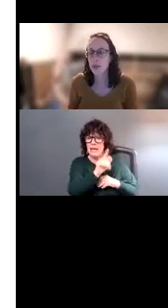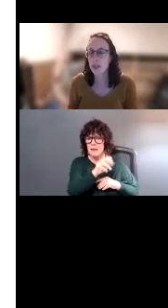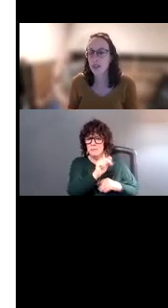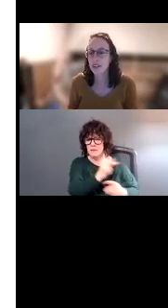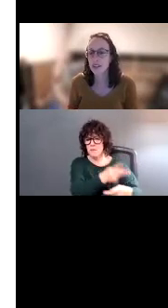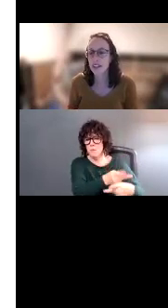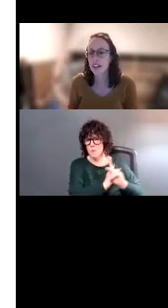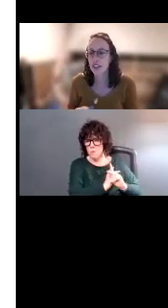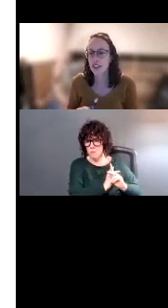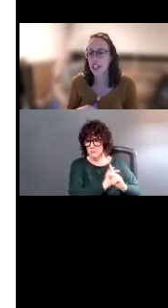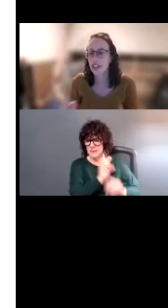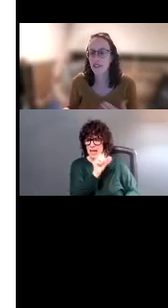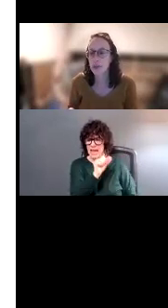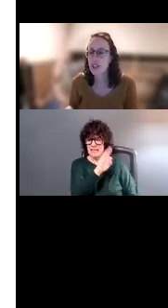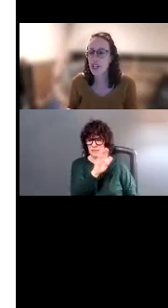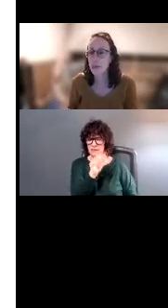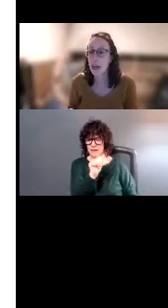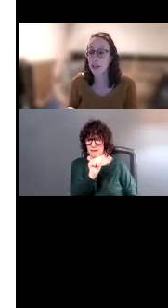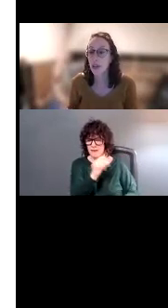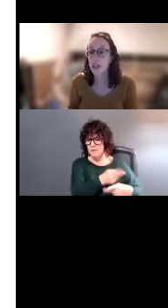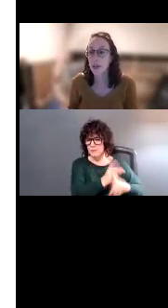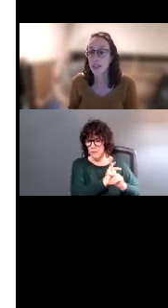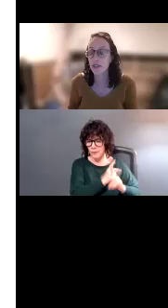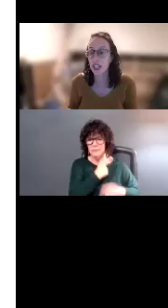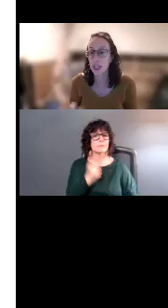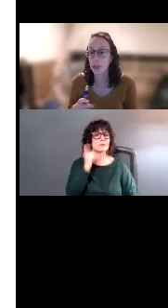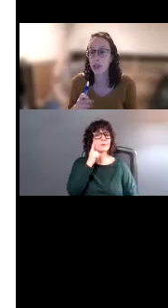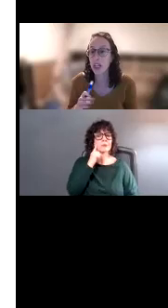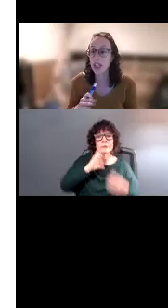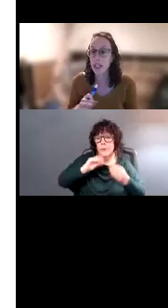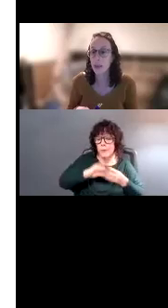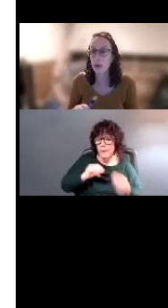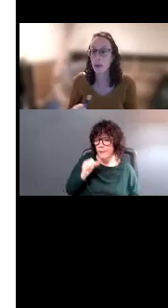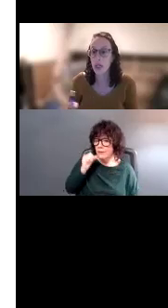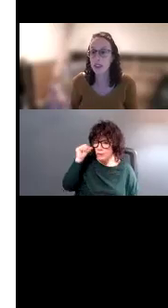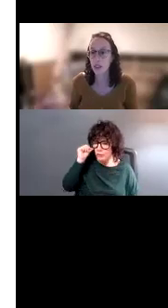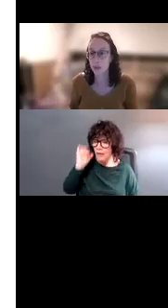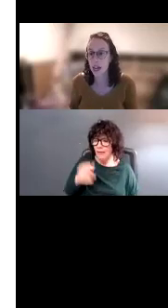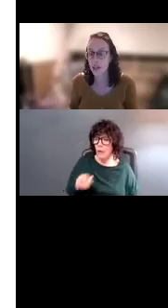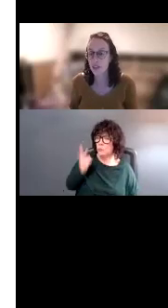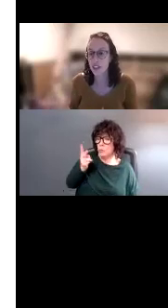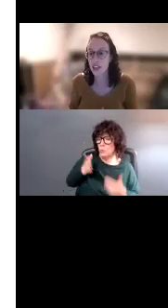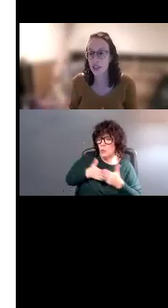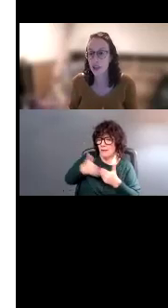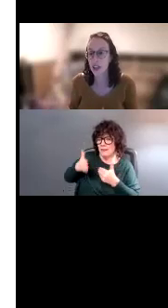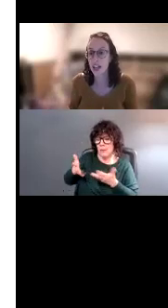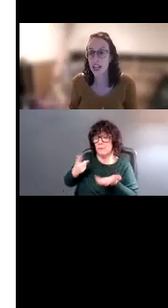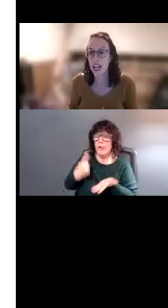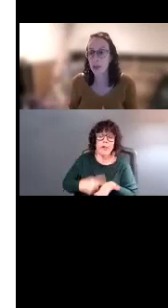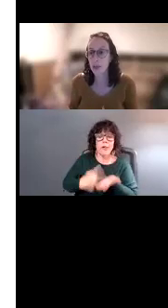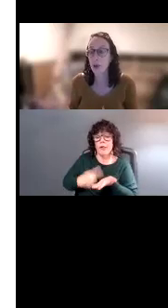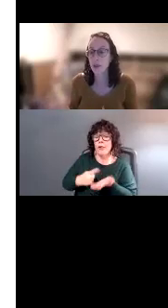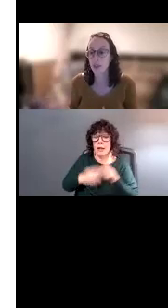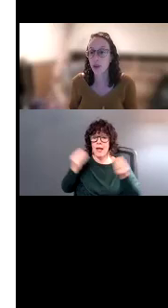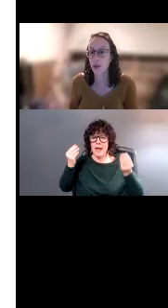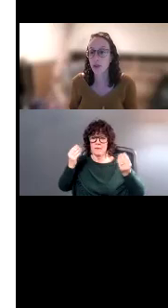two neighbors shared information about a loan that was available. They both went to apply for that loan